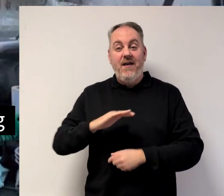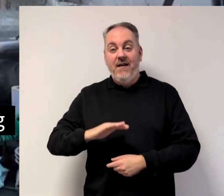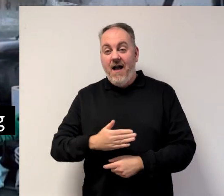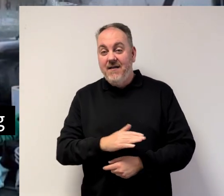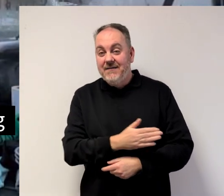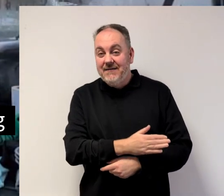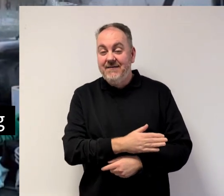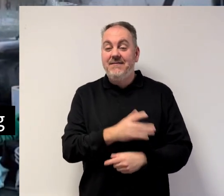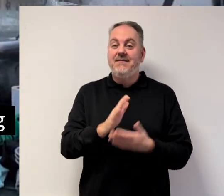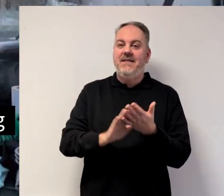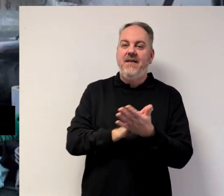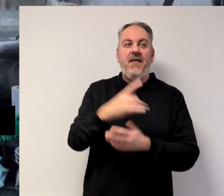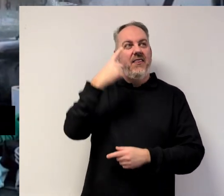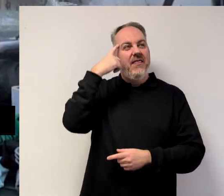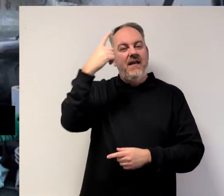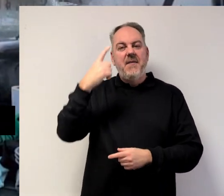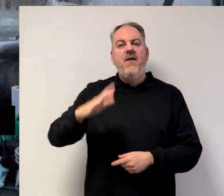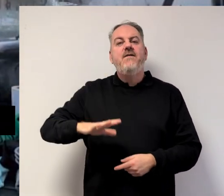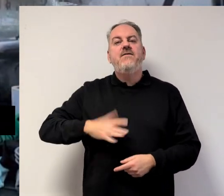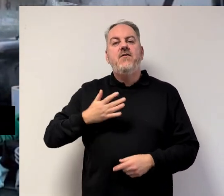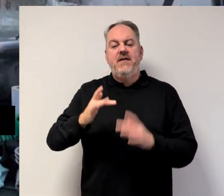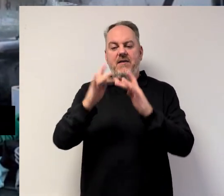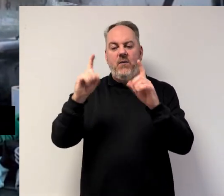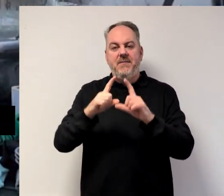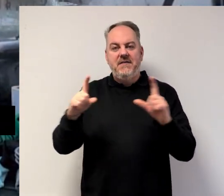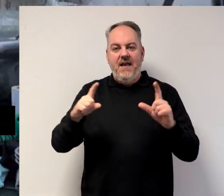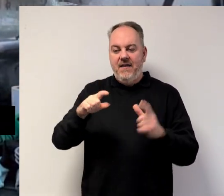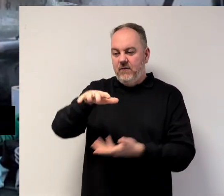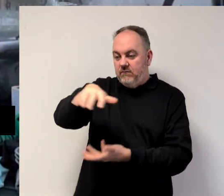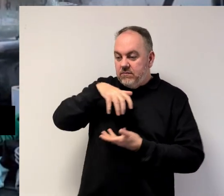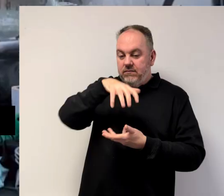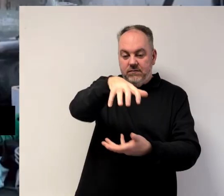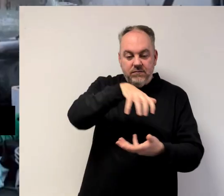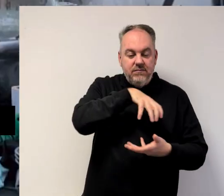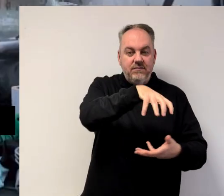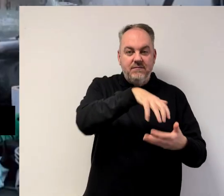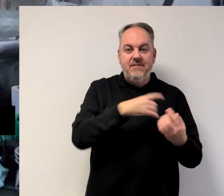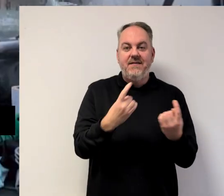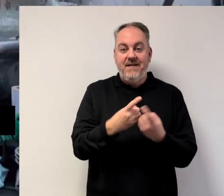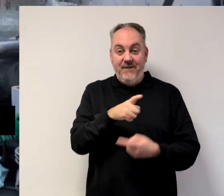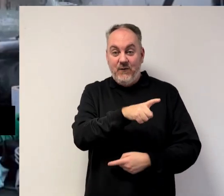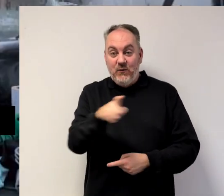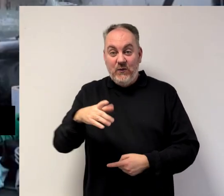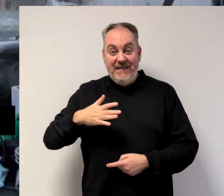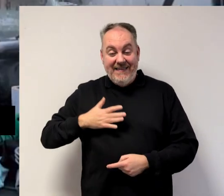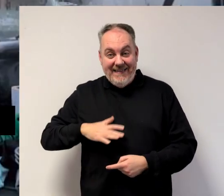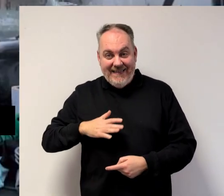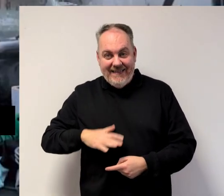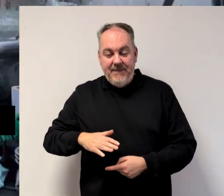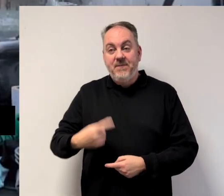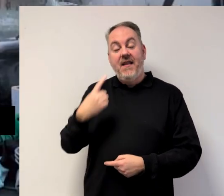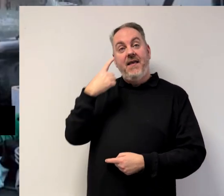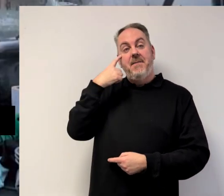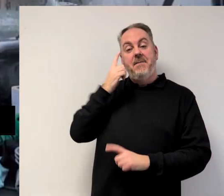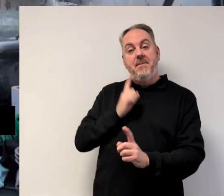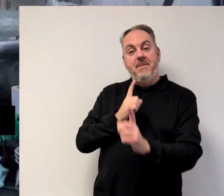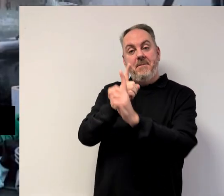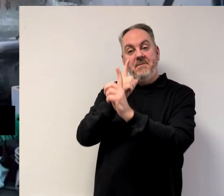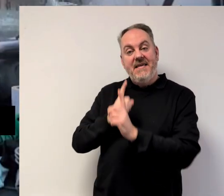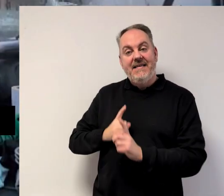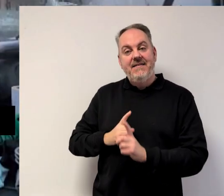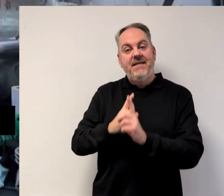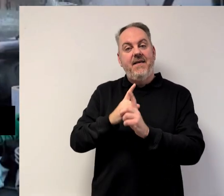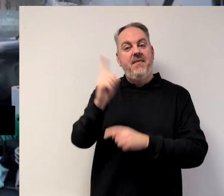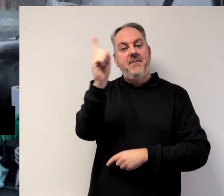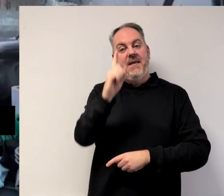your kitchen, who you're growing for, look at your gardeners, who are they. I would make it as accessible